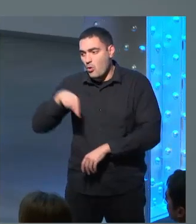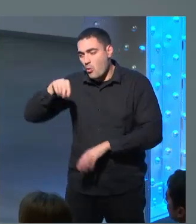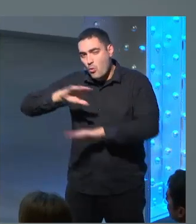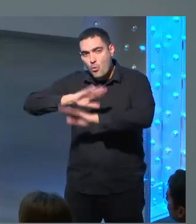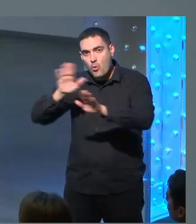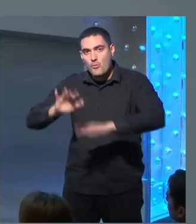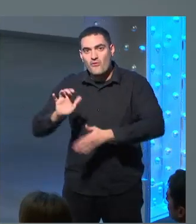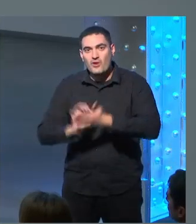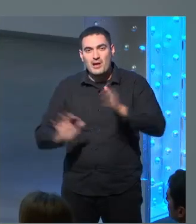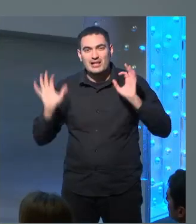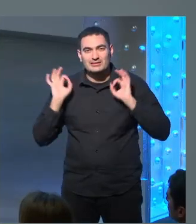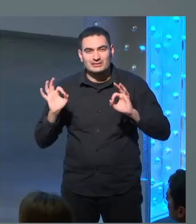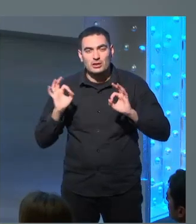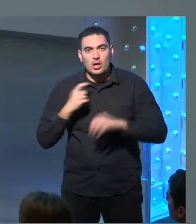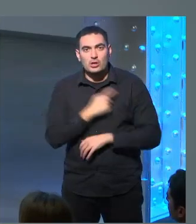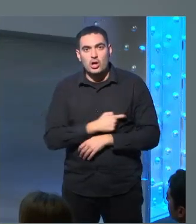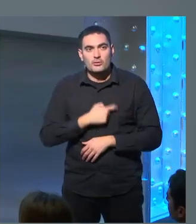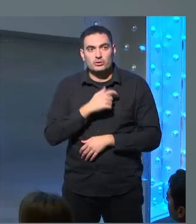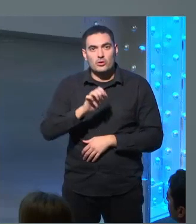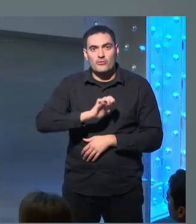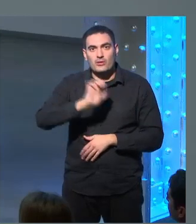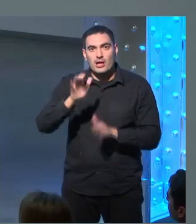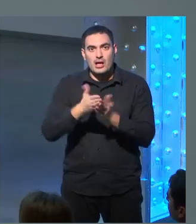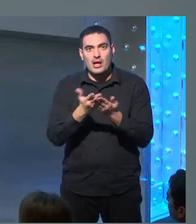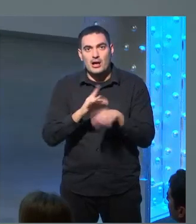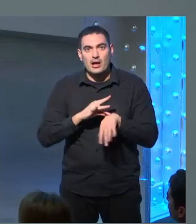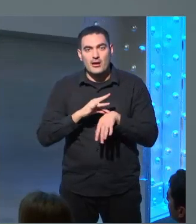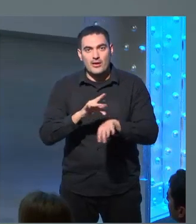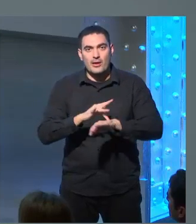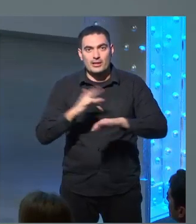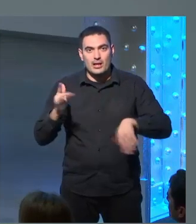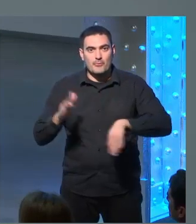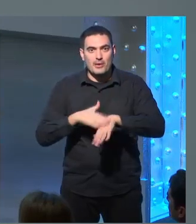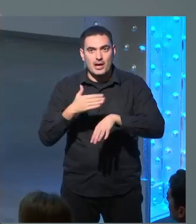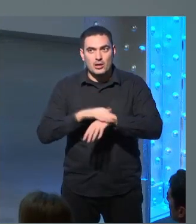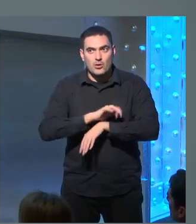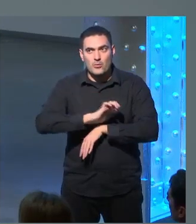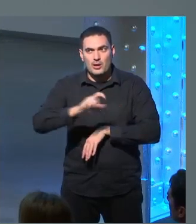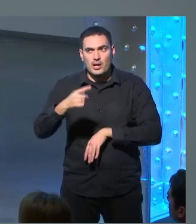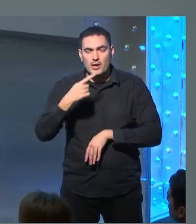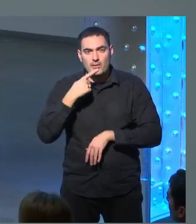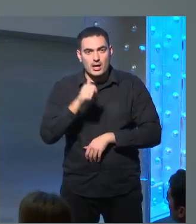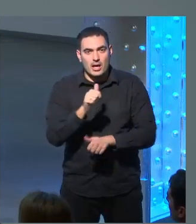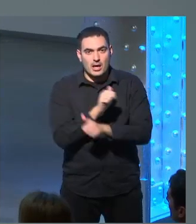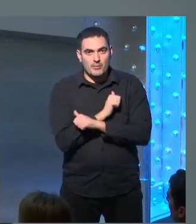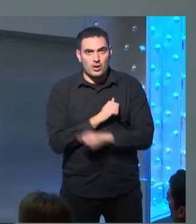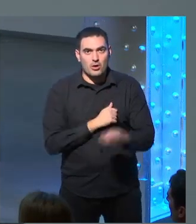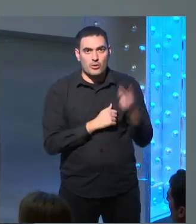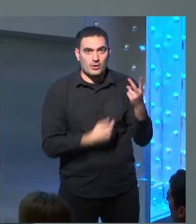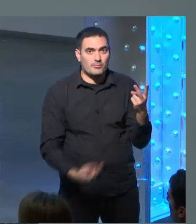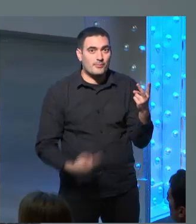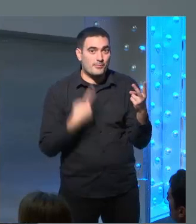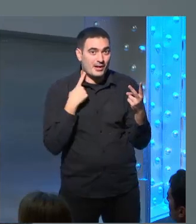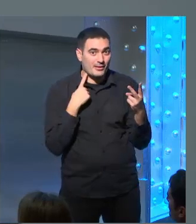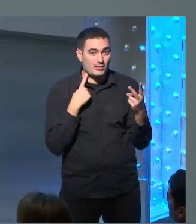the last report of the European Commission about the digital agenda for Europe, they said that